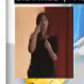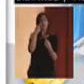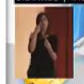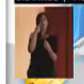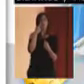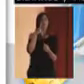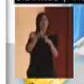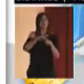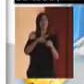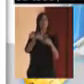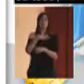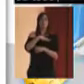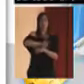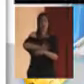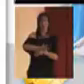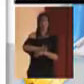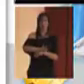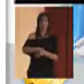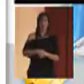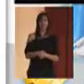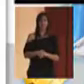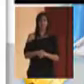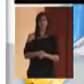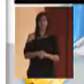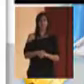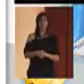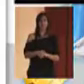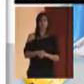issue, looking at all the practical